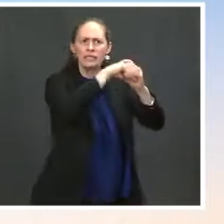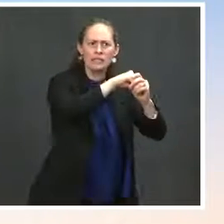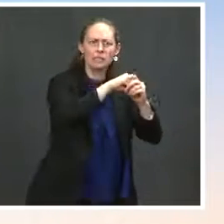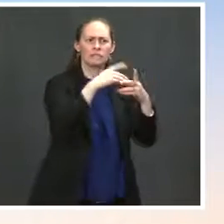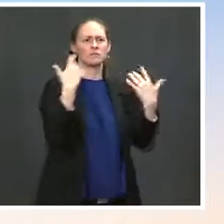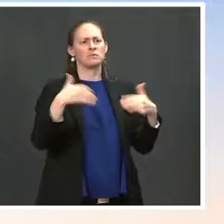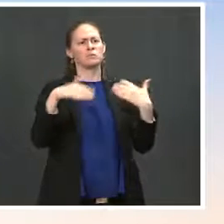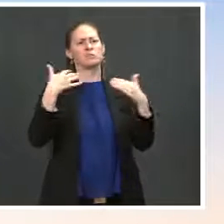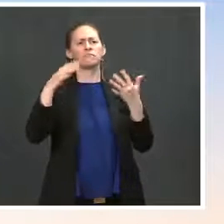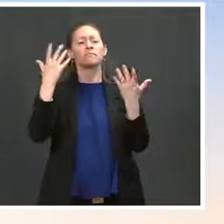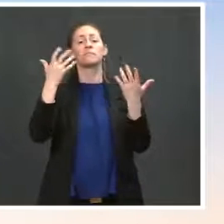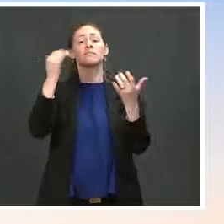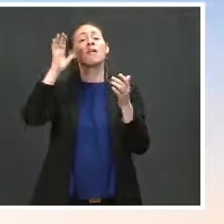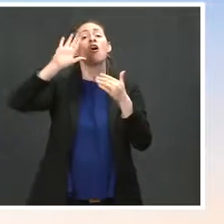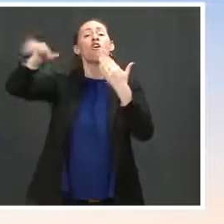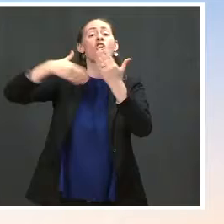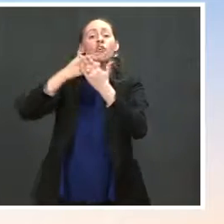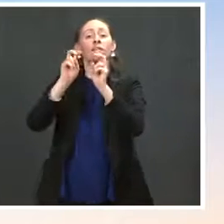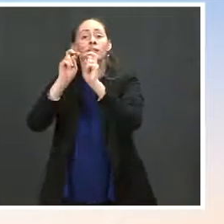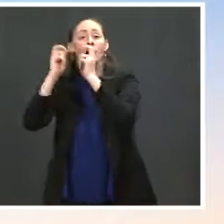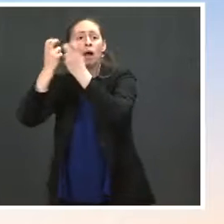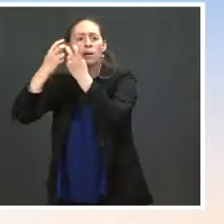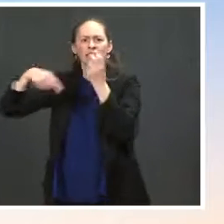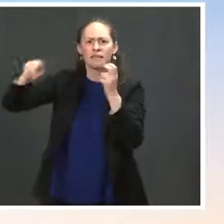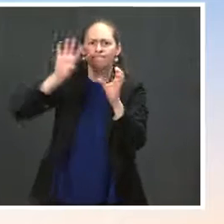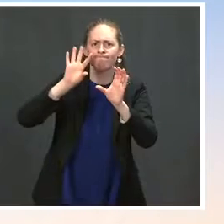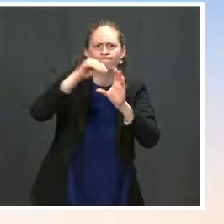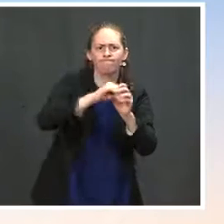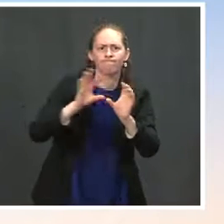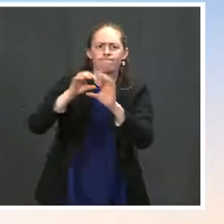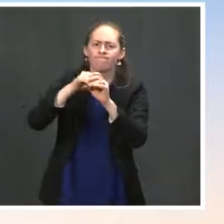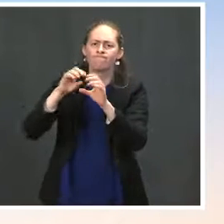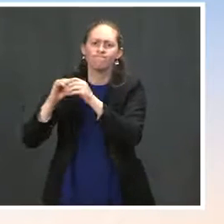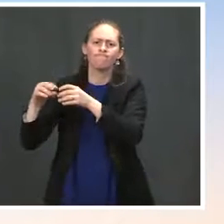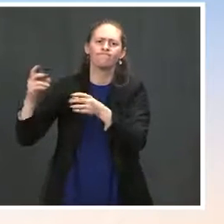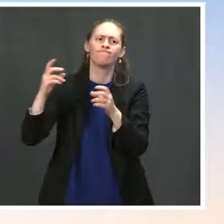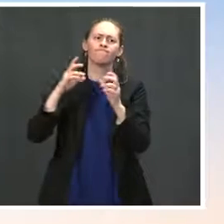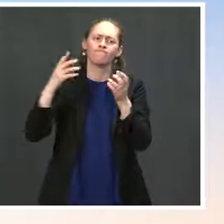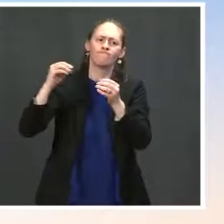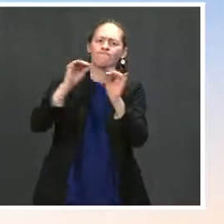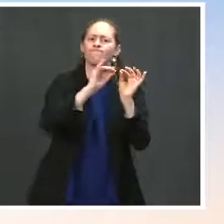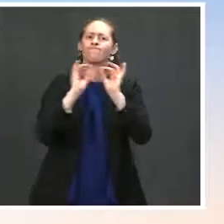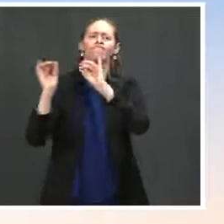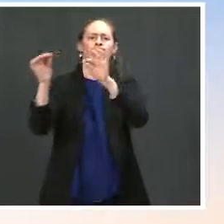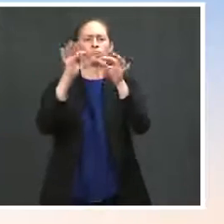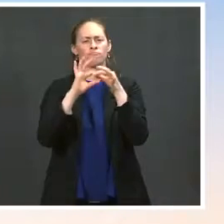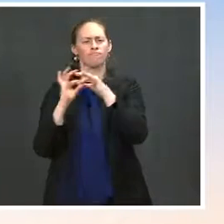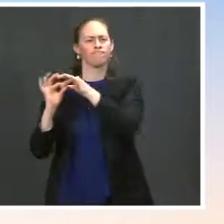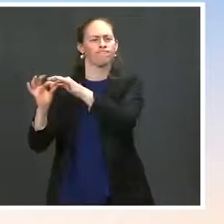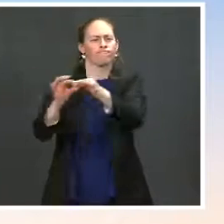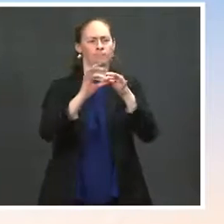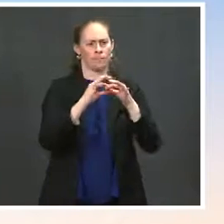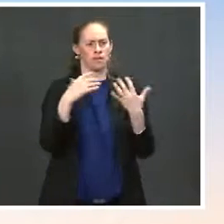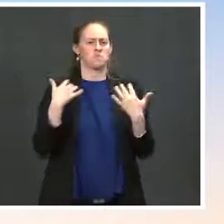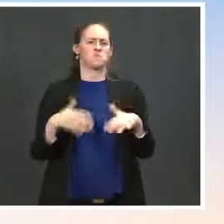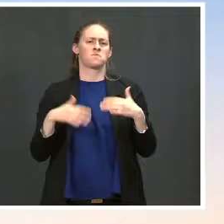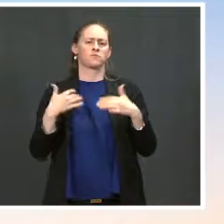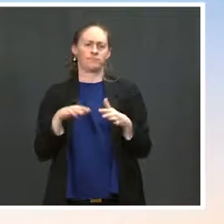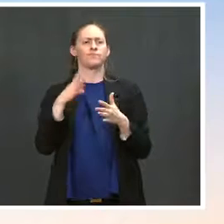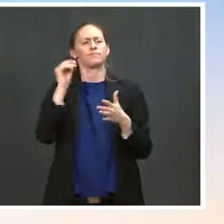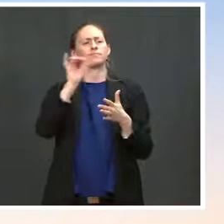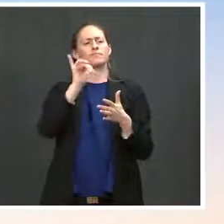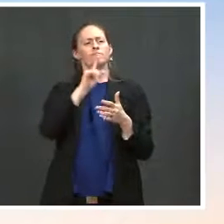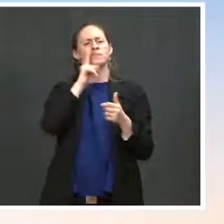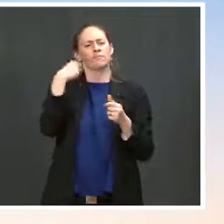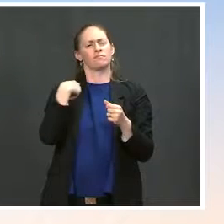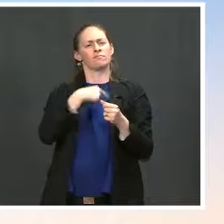cabinet officer and every single agency officer to comprehensively factor climate consequences